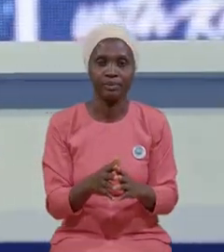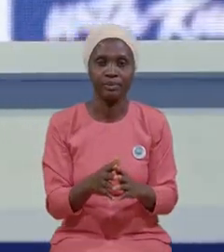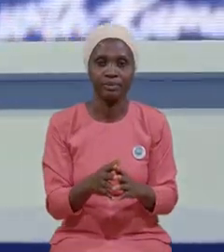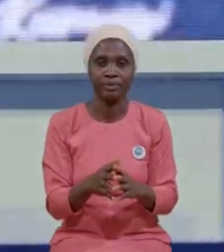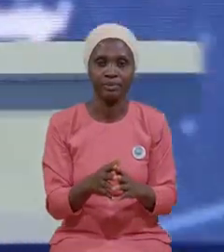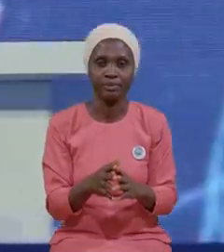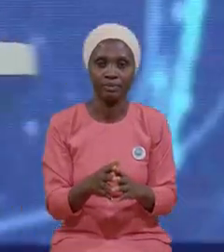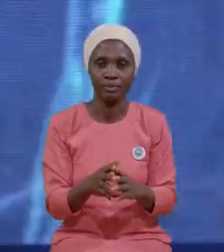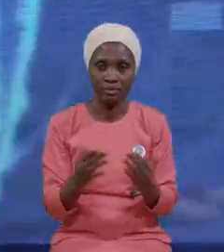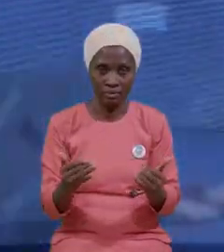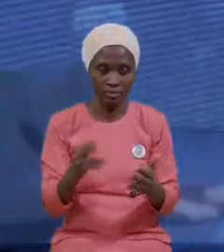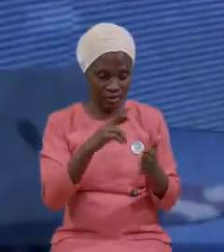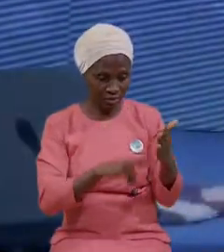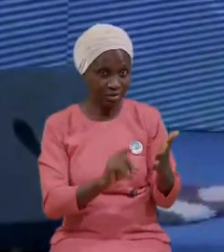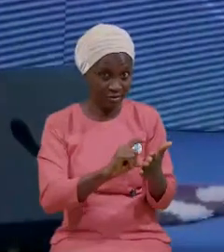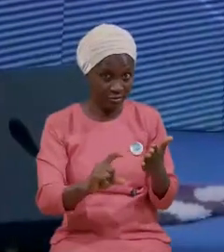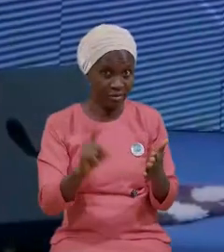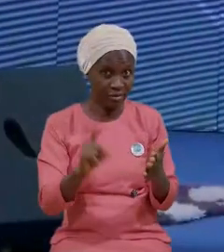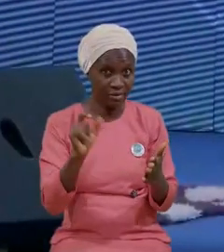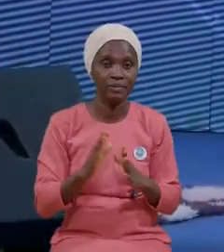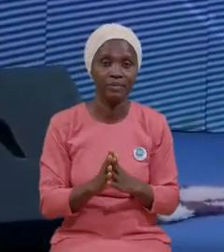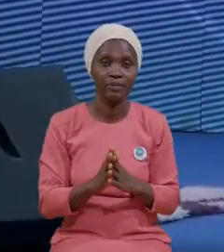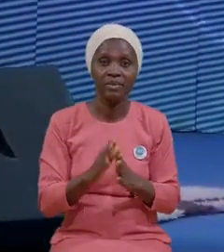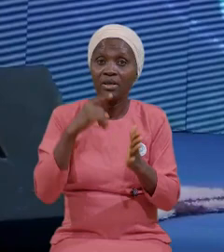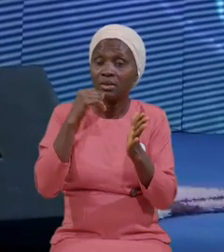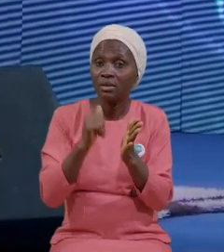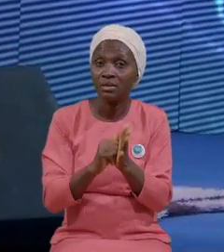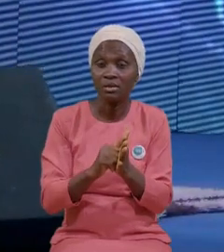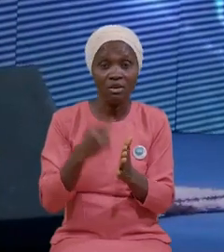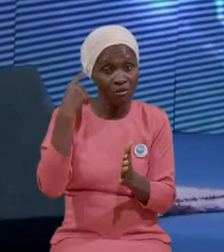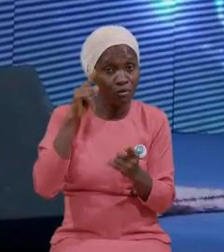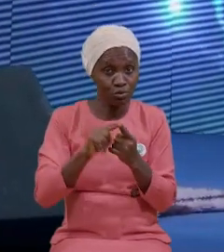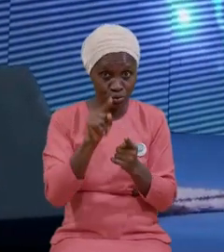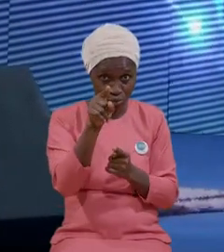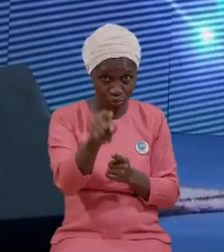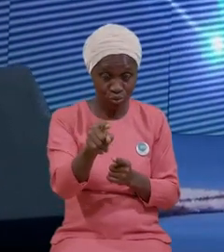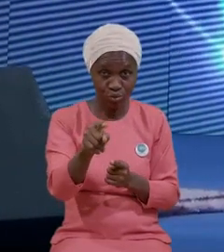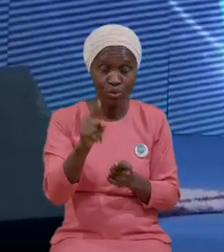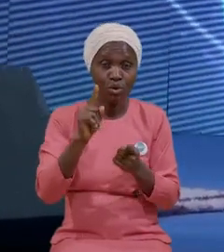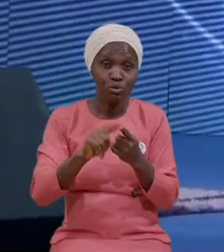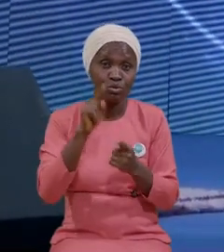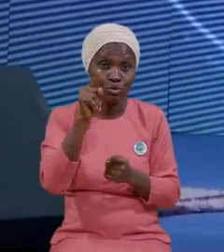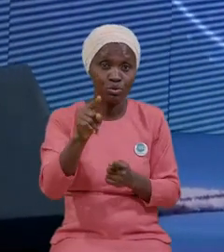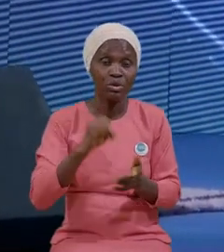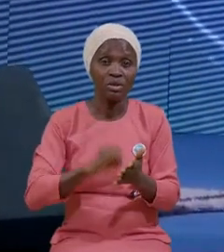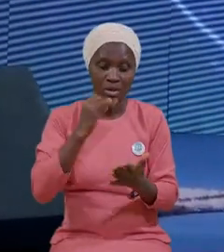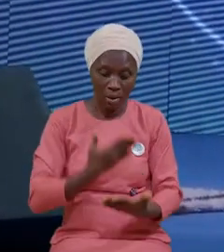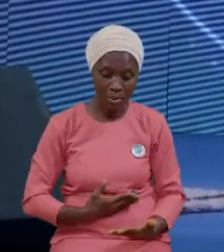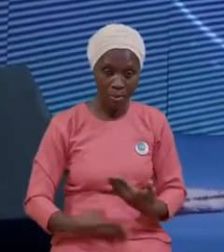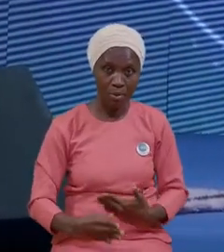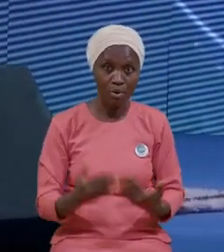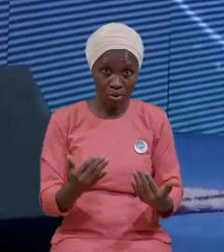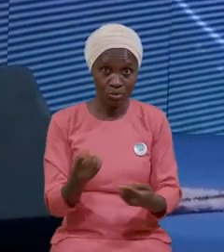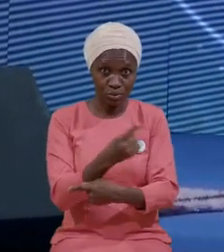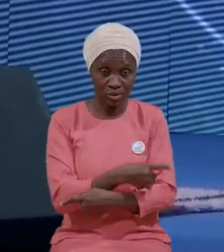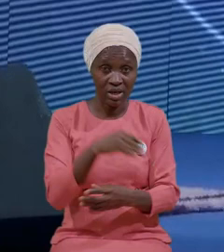people. Look at verse 11. It says, for unto you is born this day in the city of David